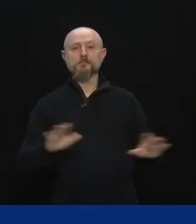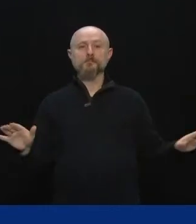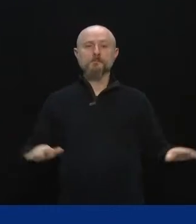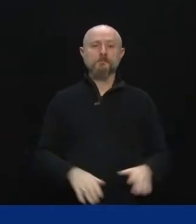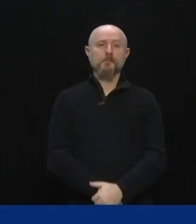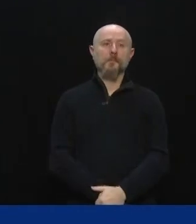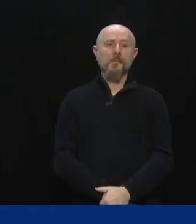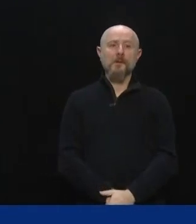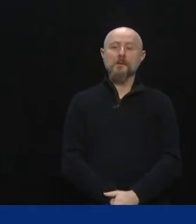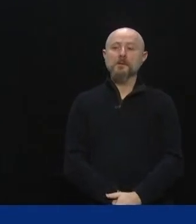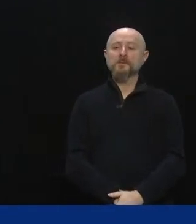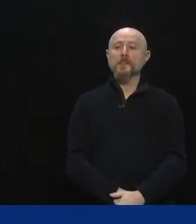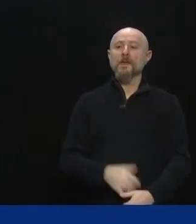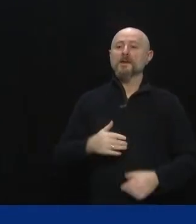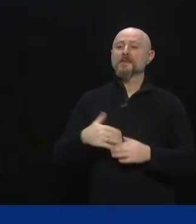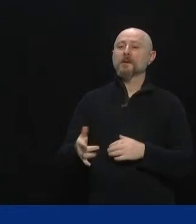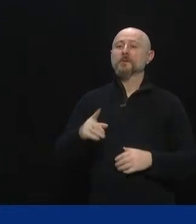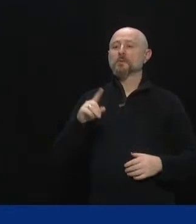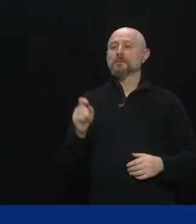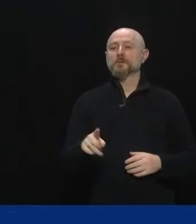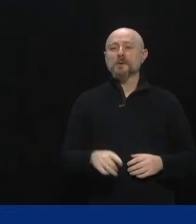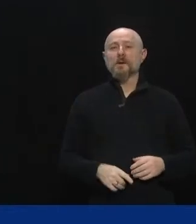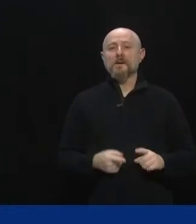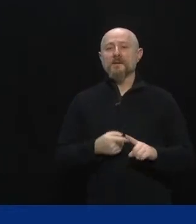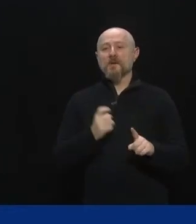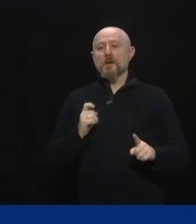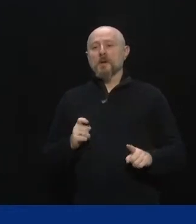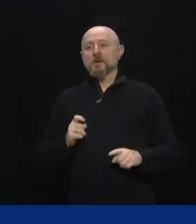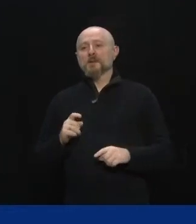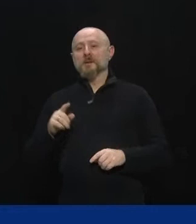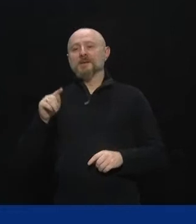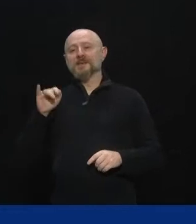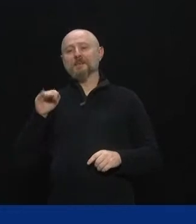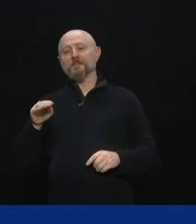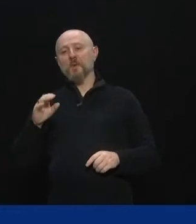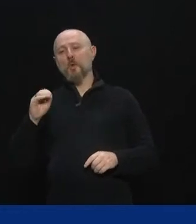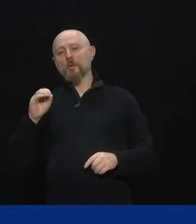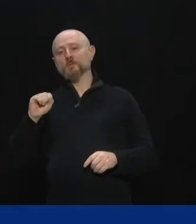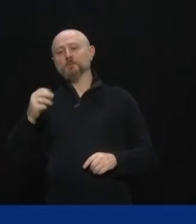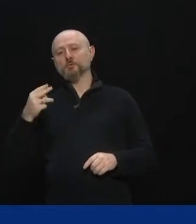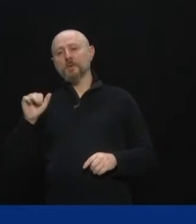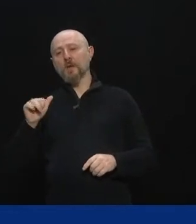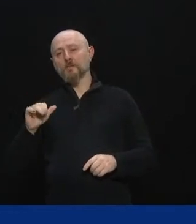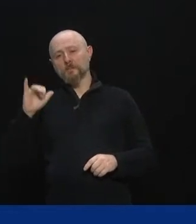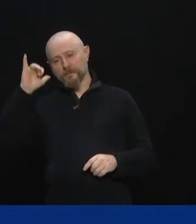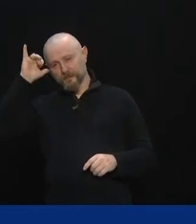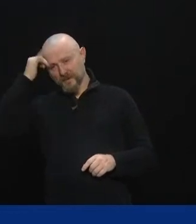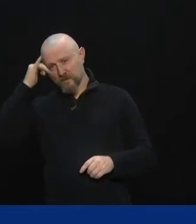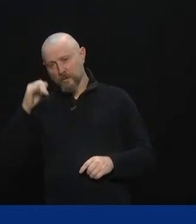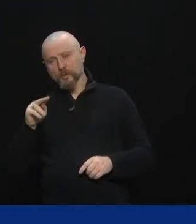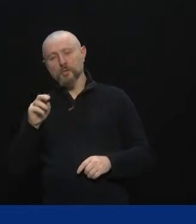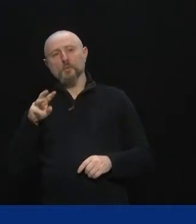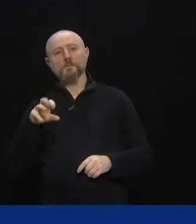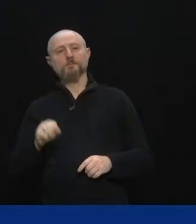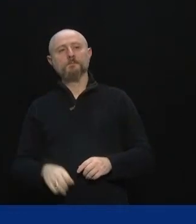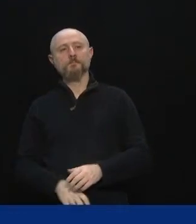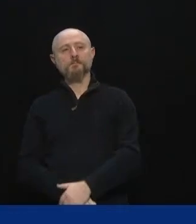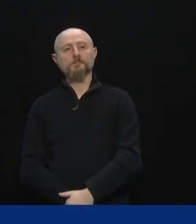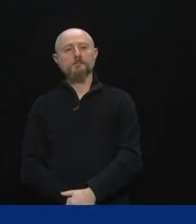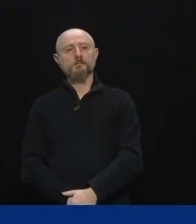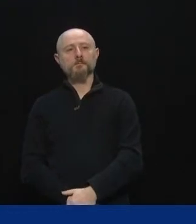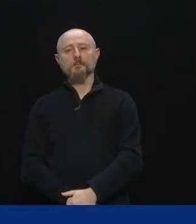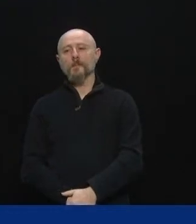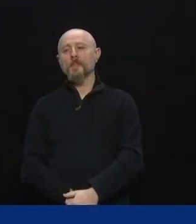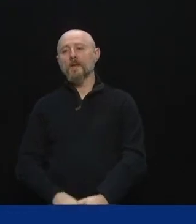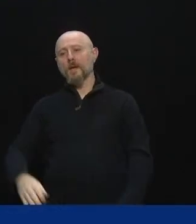Thank you, Governor. Your next question this afternoon comes from Tim O'Shea of the Buffalo News. Tim, your mic is open. Hi,